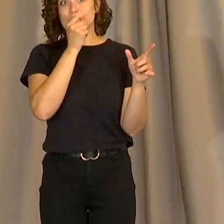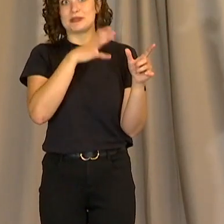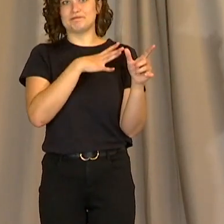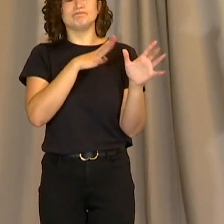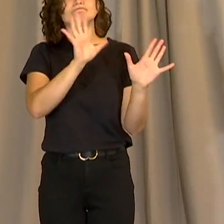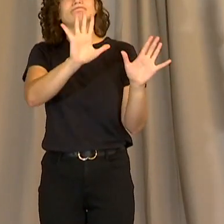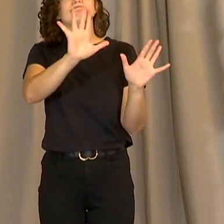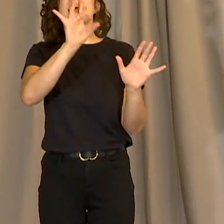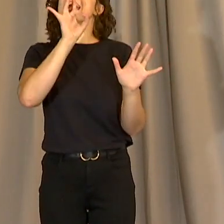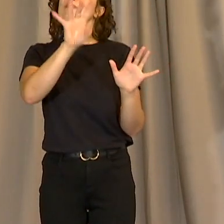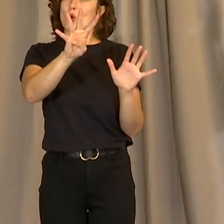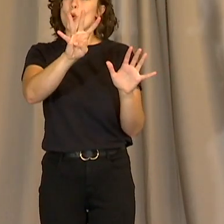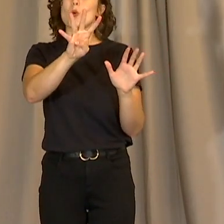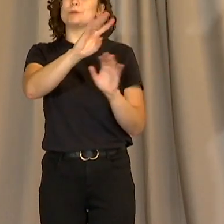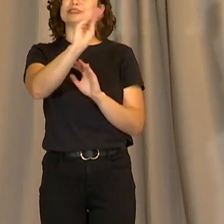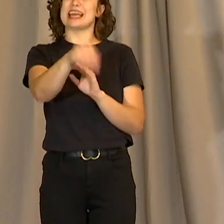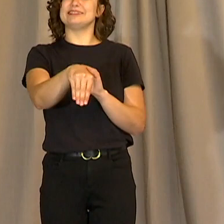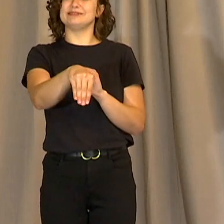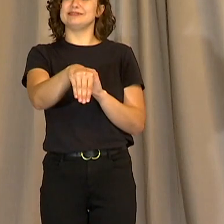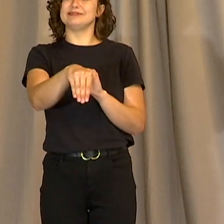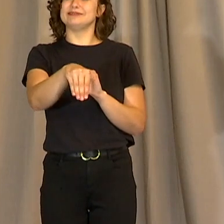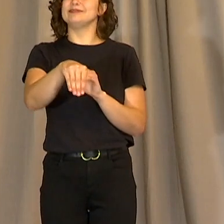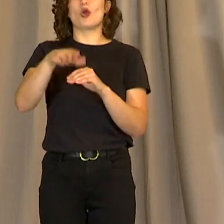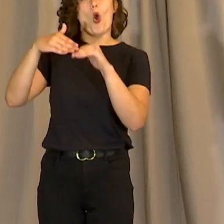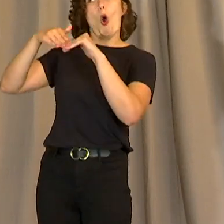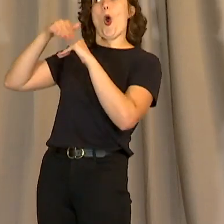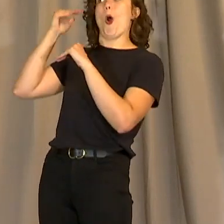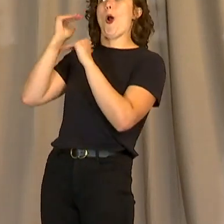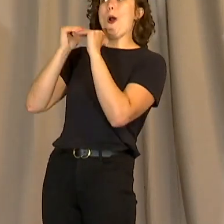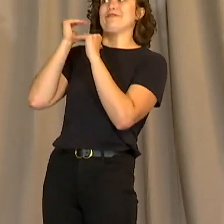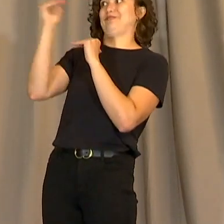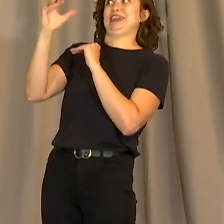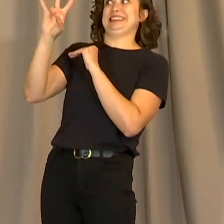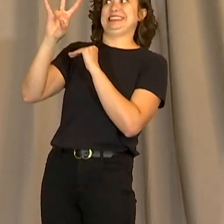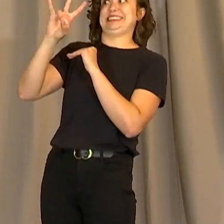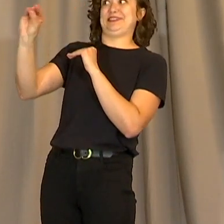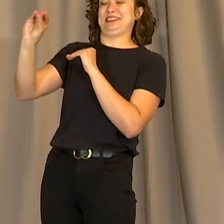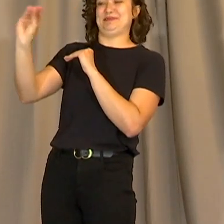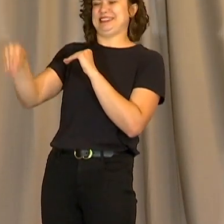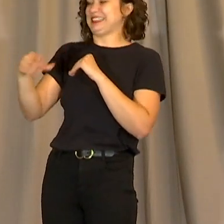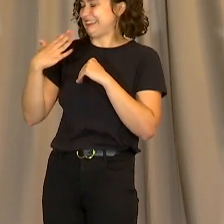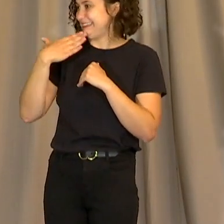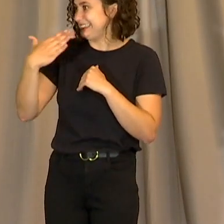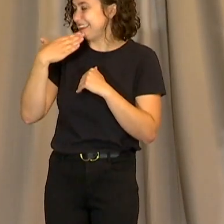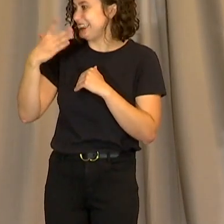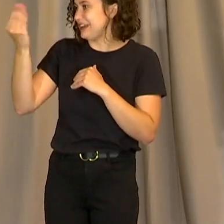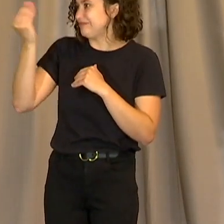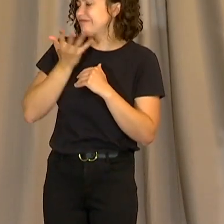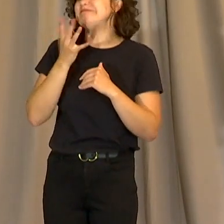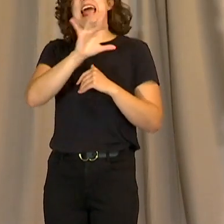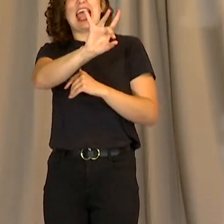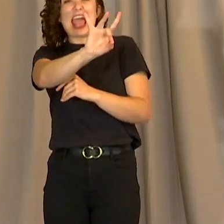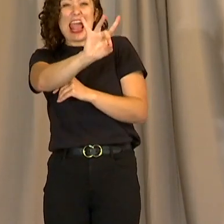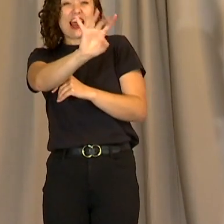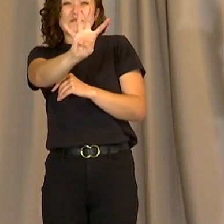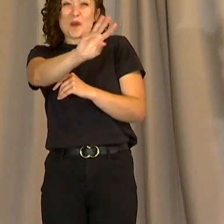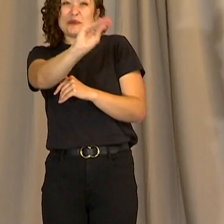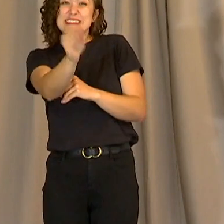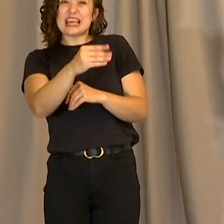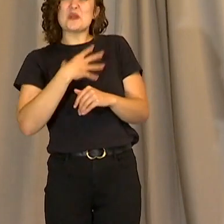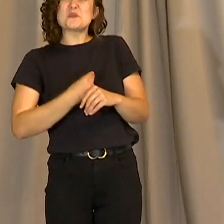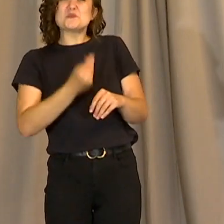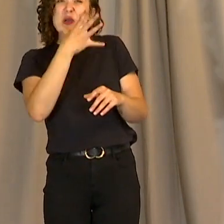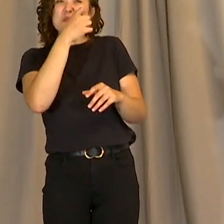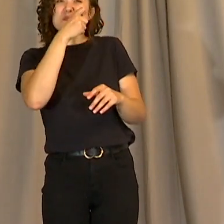84, well over 70%. Thank you for that number. 84%. So white women,